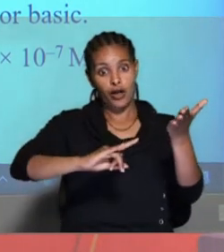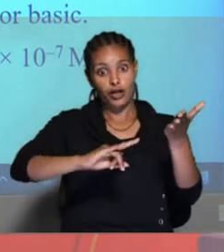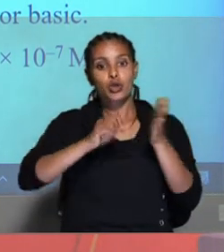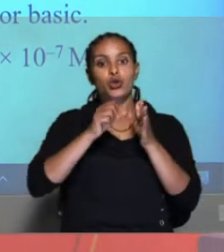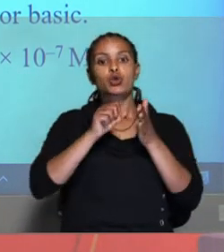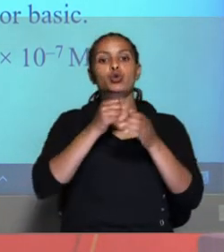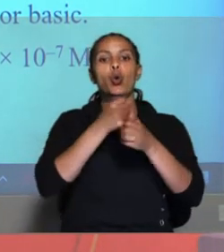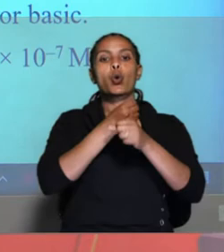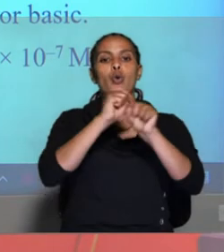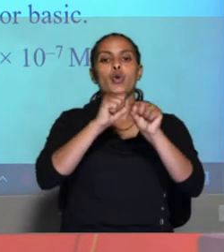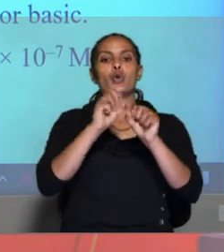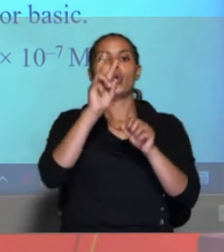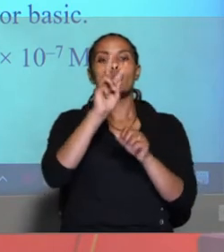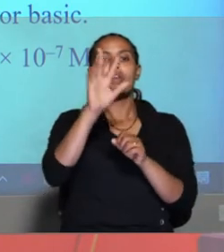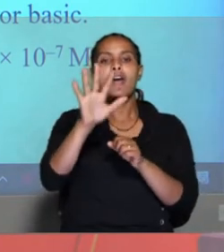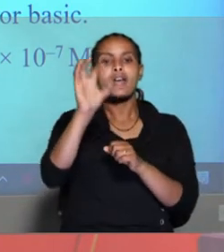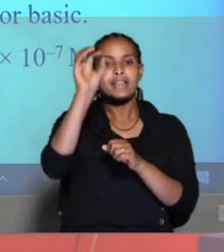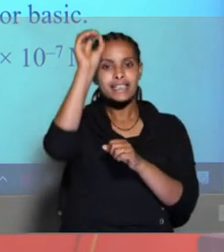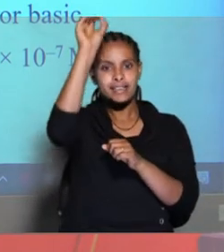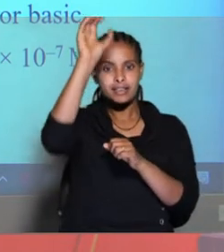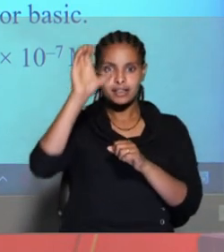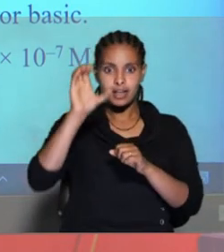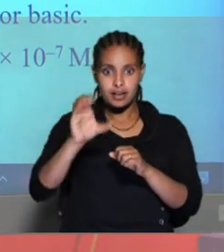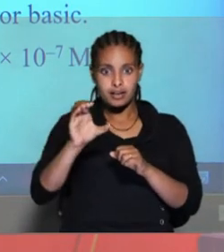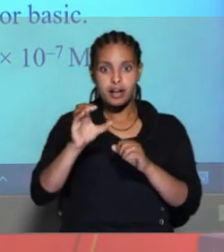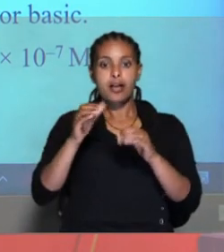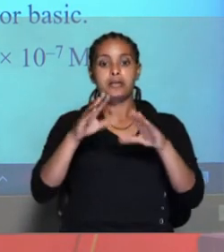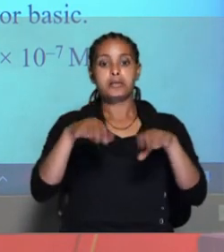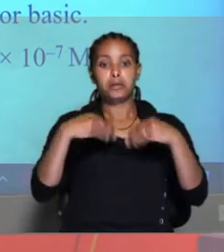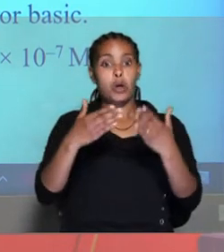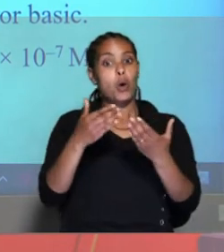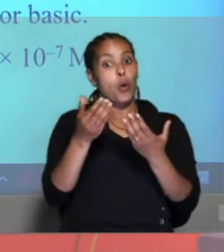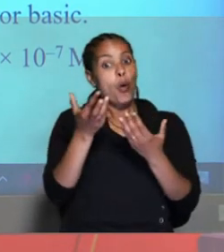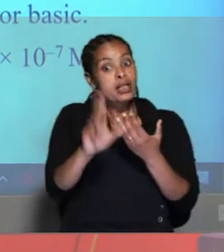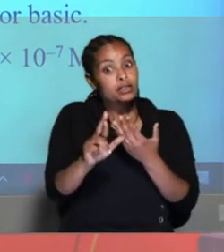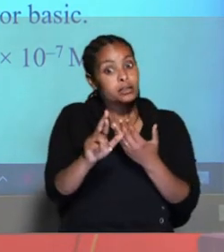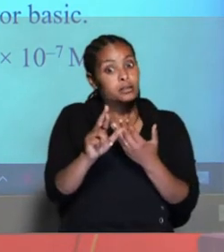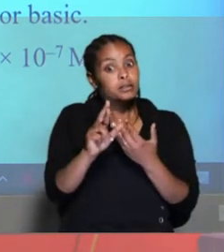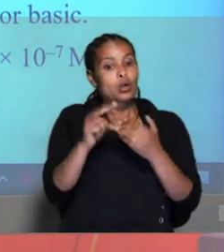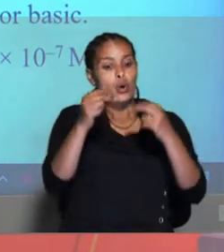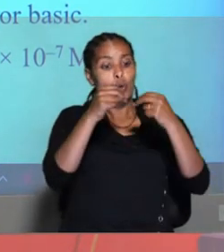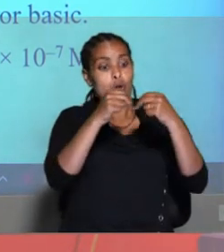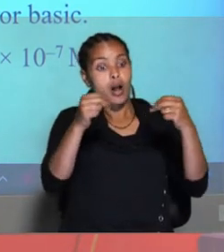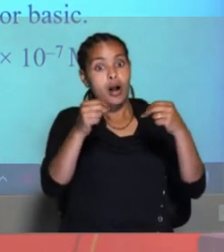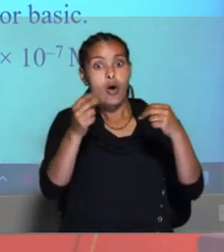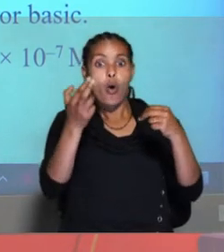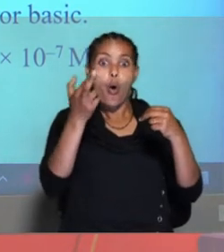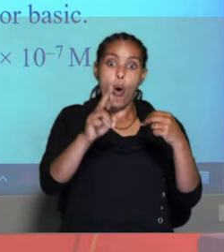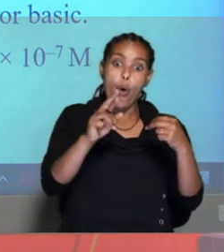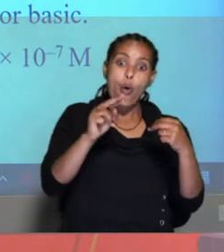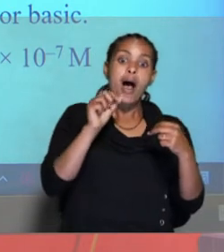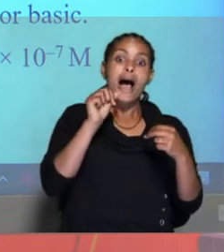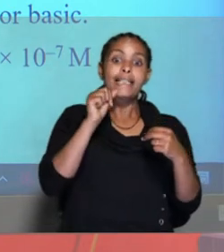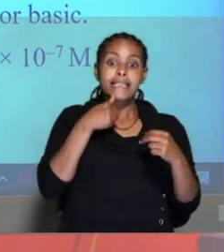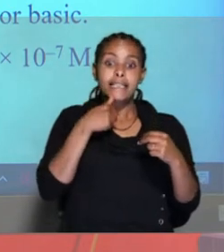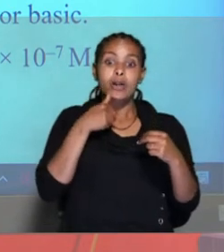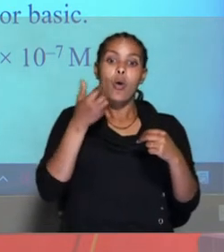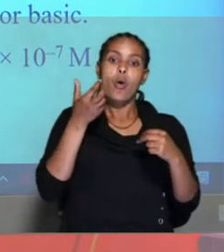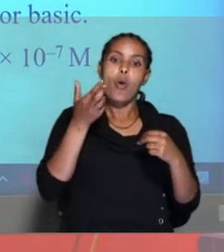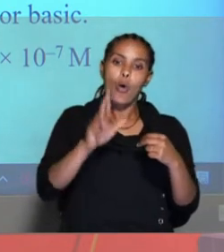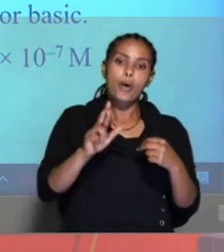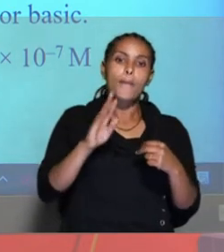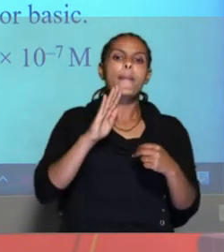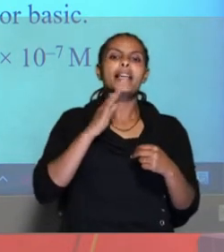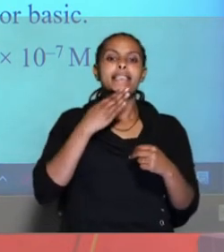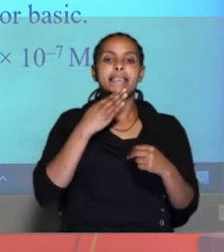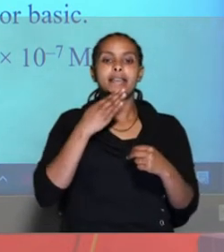solutions at 25 degrees centigrade and state whether the solution is neutral, acidic or basic.